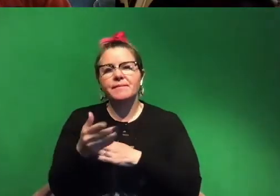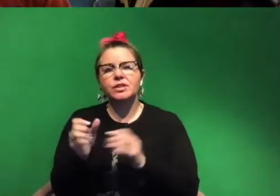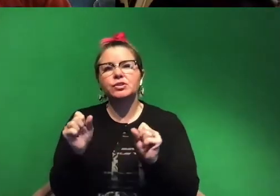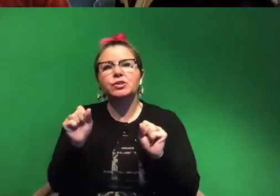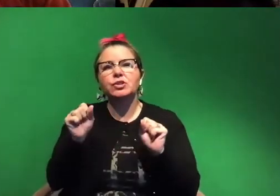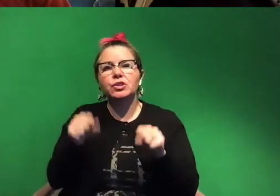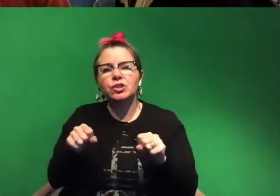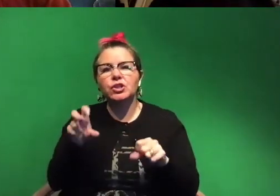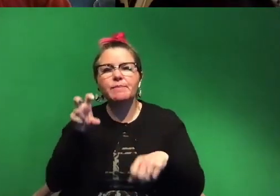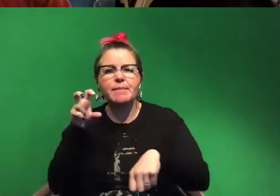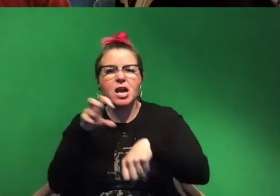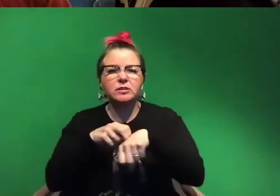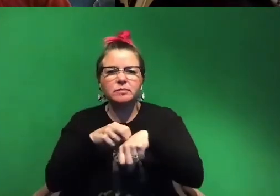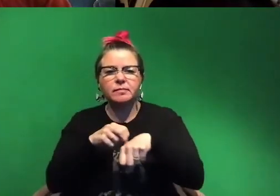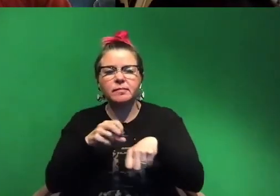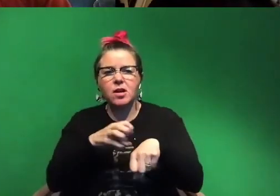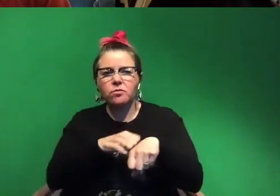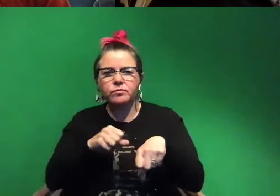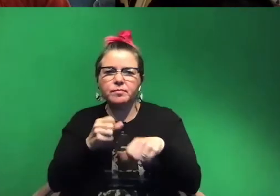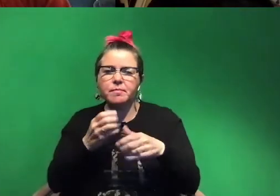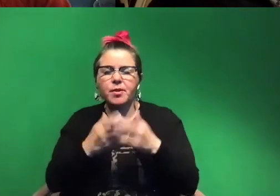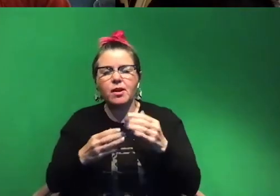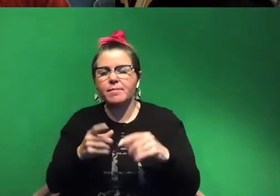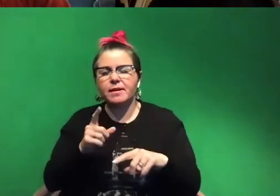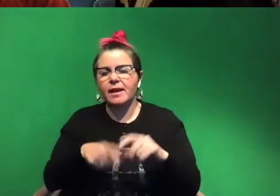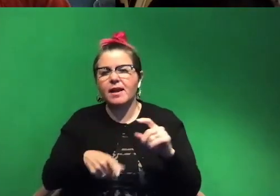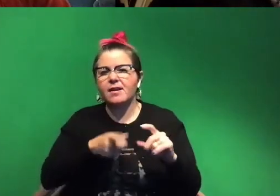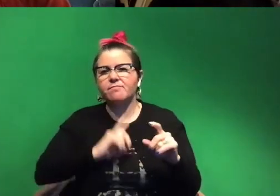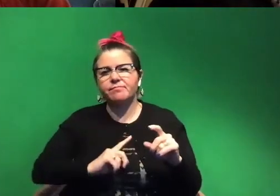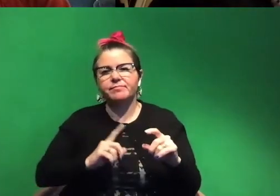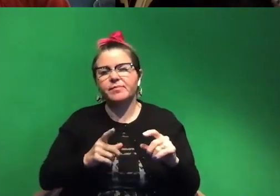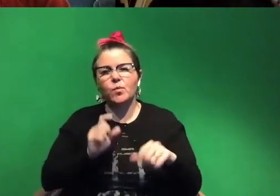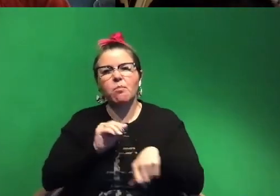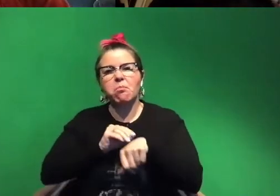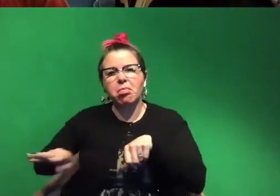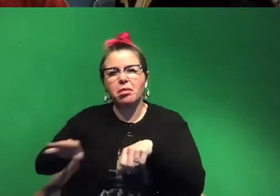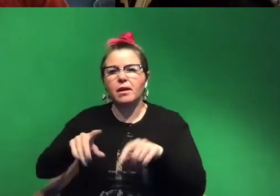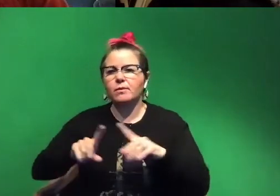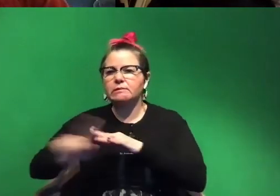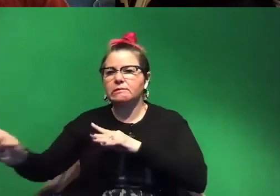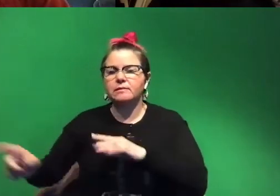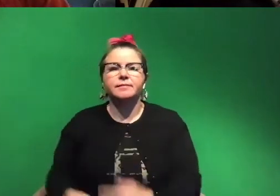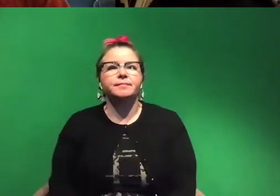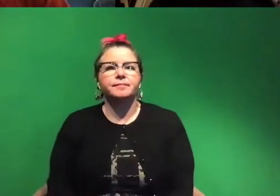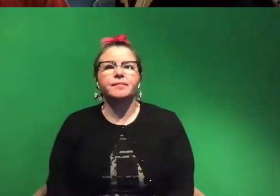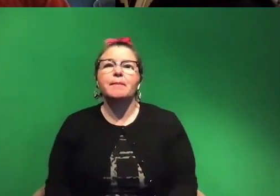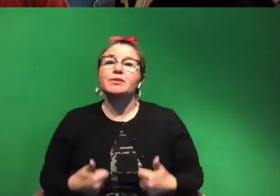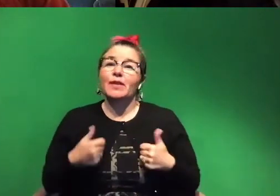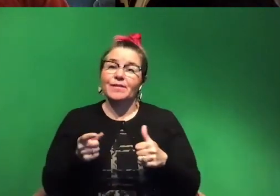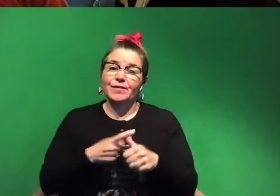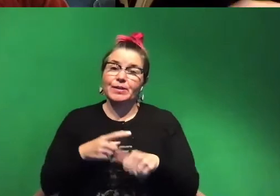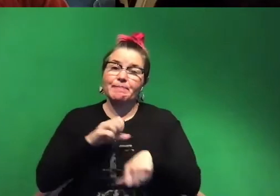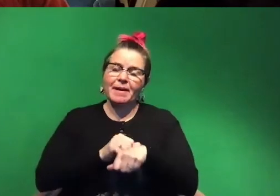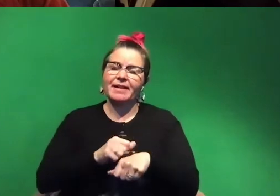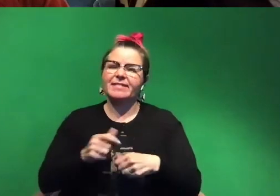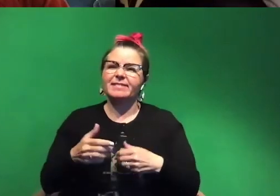a chunk out of a hagfish, but for the most part, they can slime and then get away. They can survive that first bite and live to slime another day. Live to